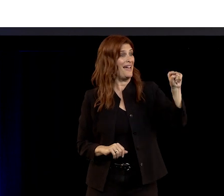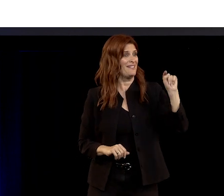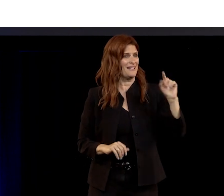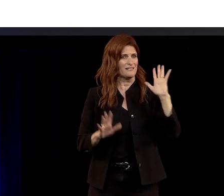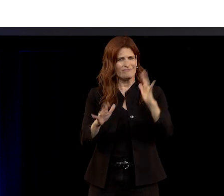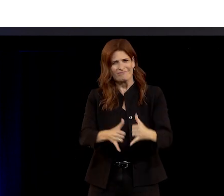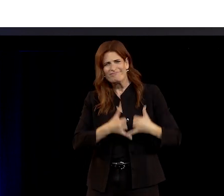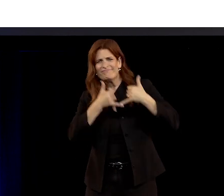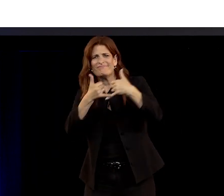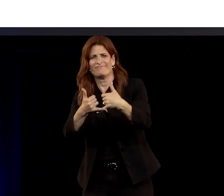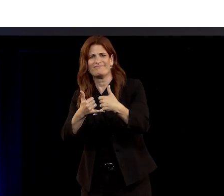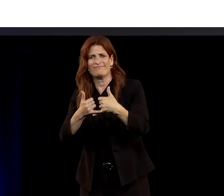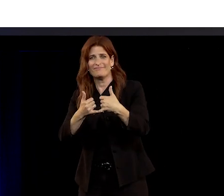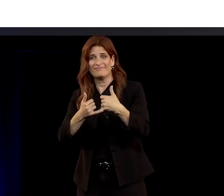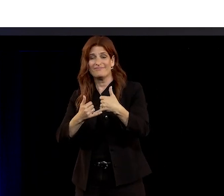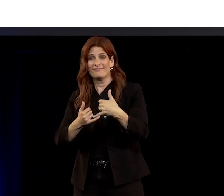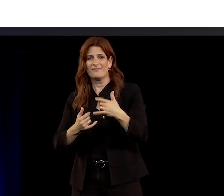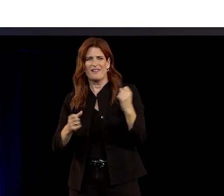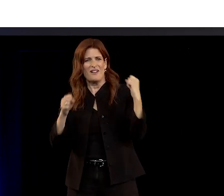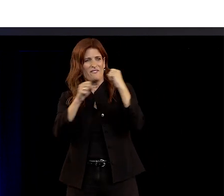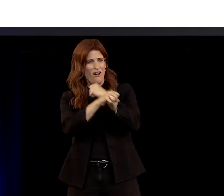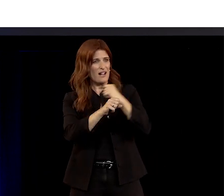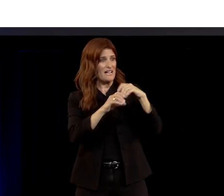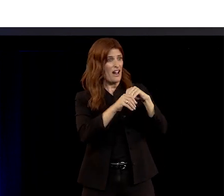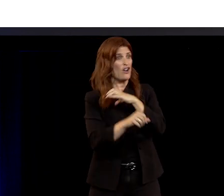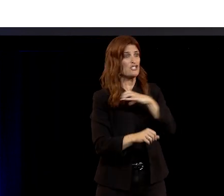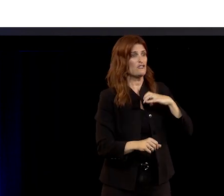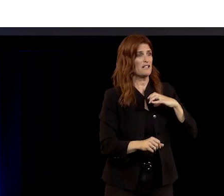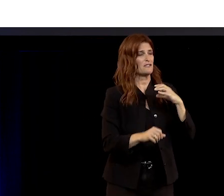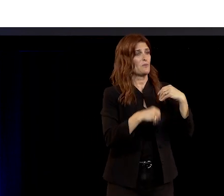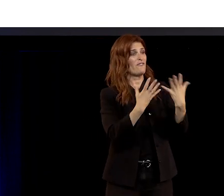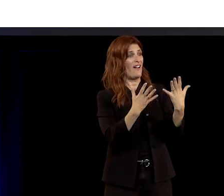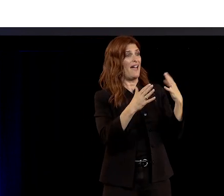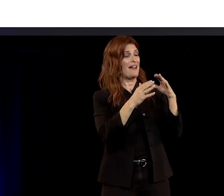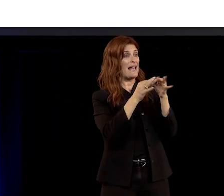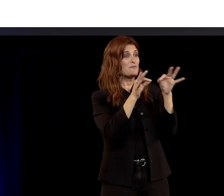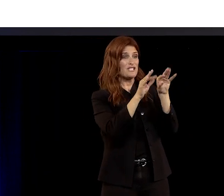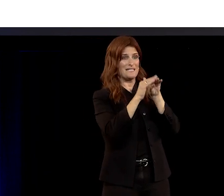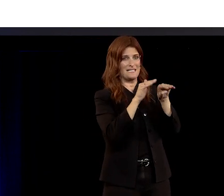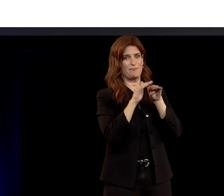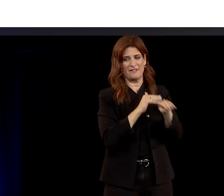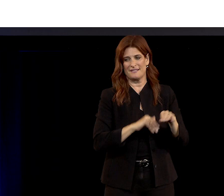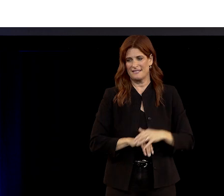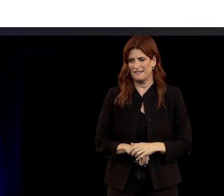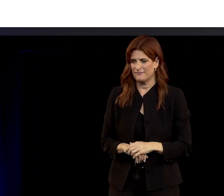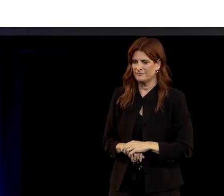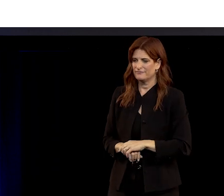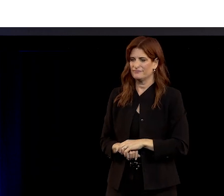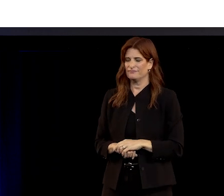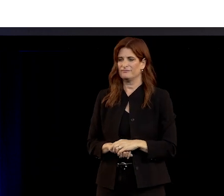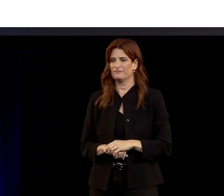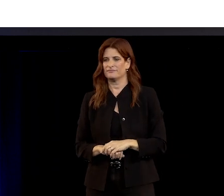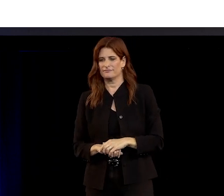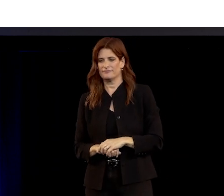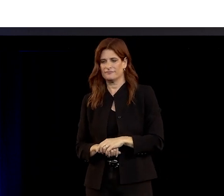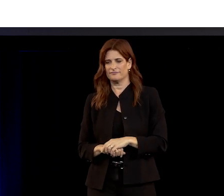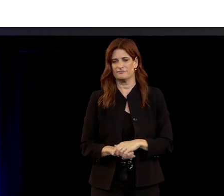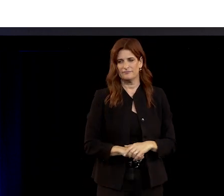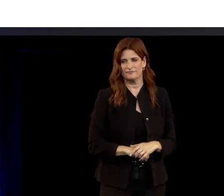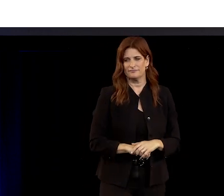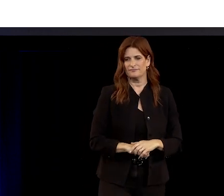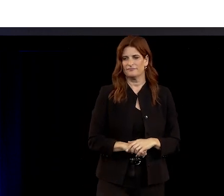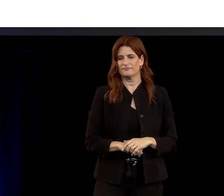And Marlee Matlin, the first Deaf Academy Award-winning actress, led efforts in Congress for captioning